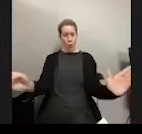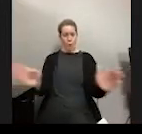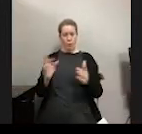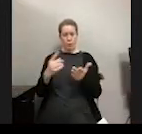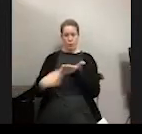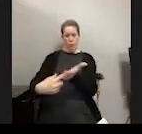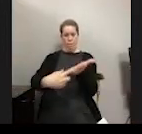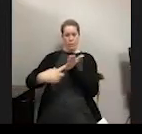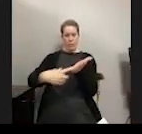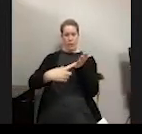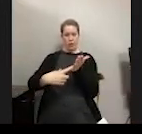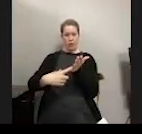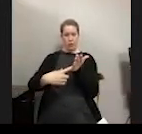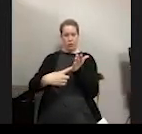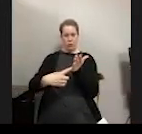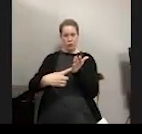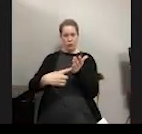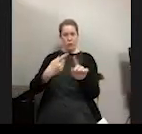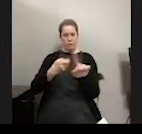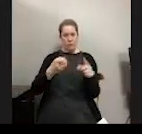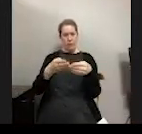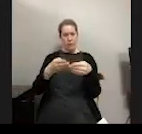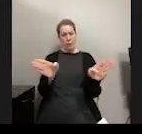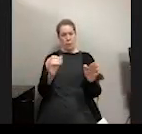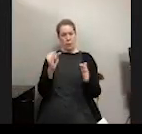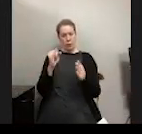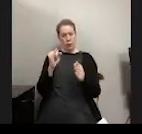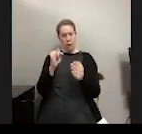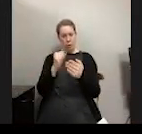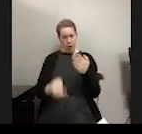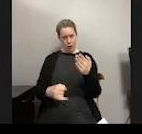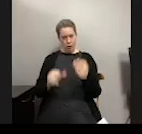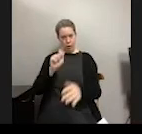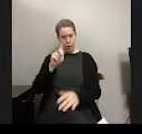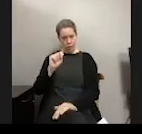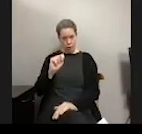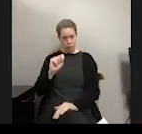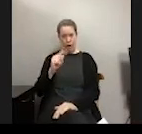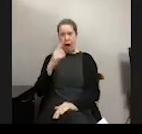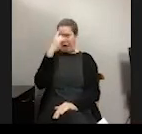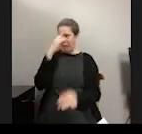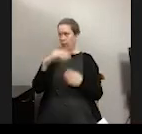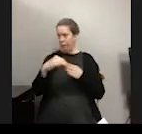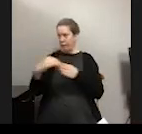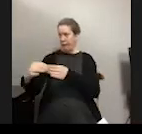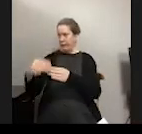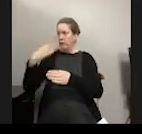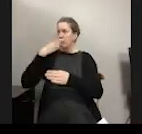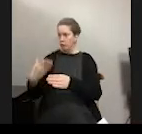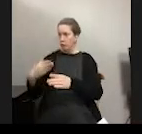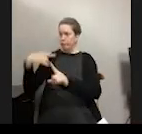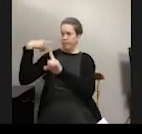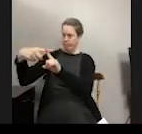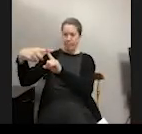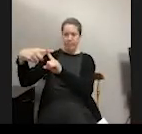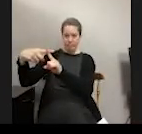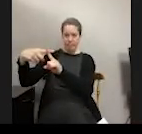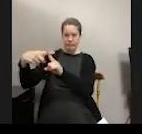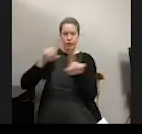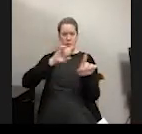from the year of public art, I think that's leading to a good direction for the different communities that are involved,